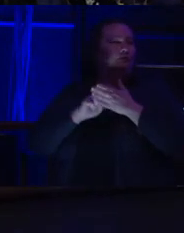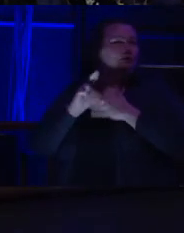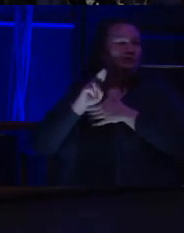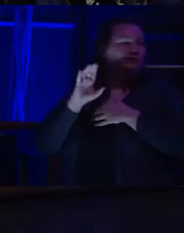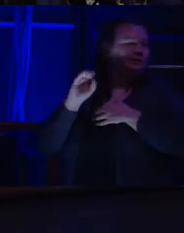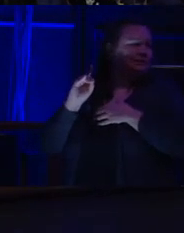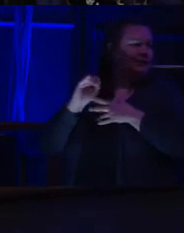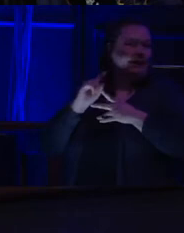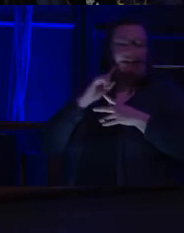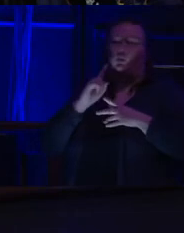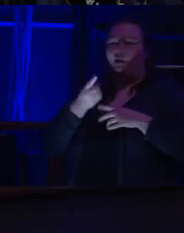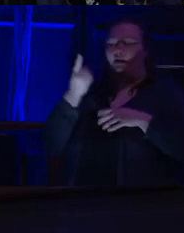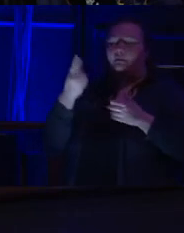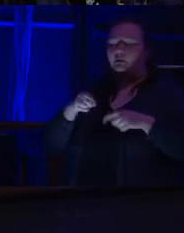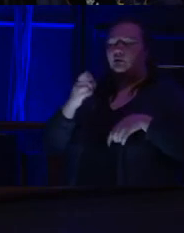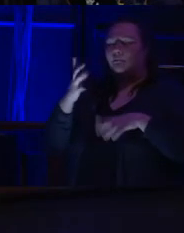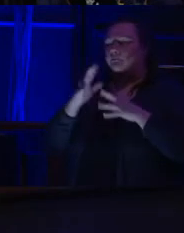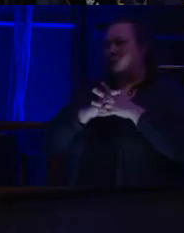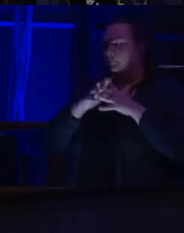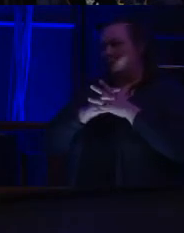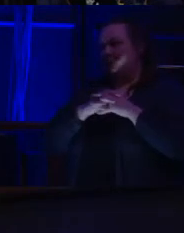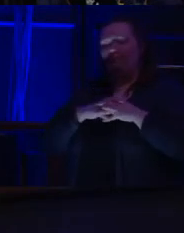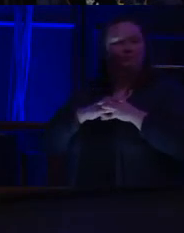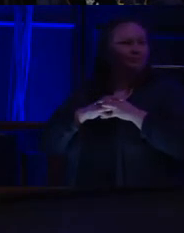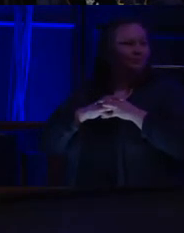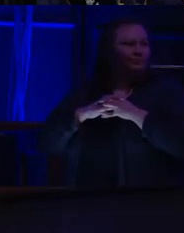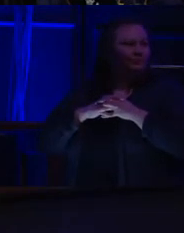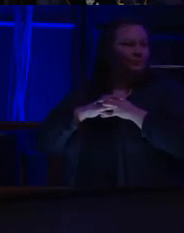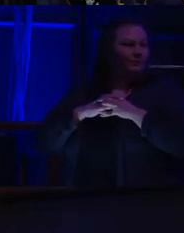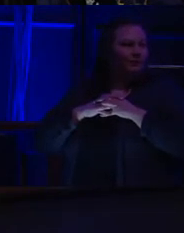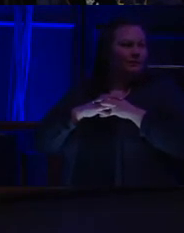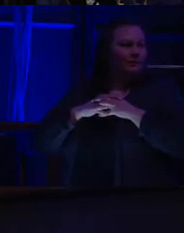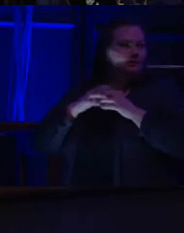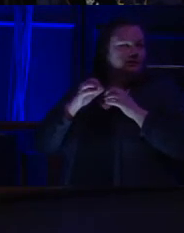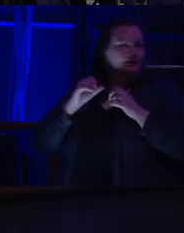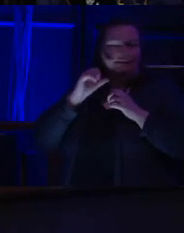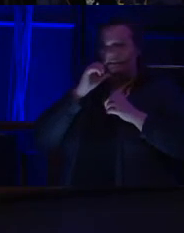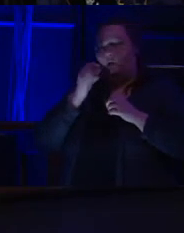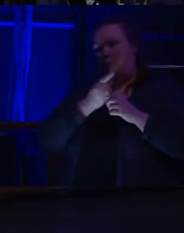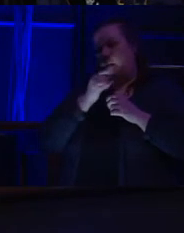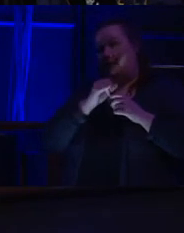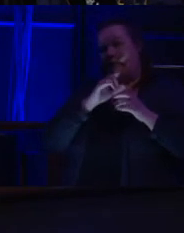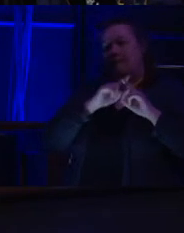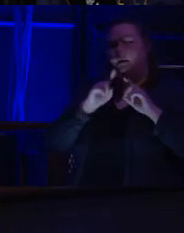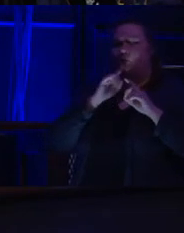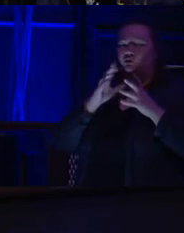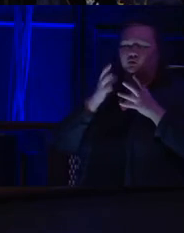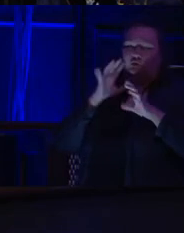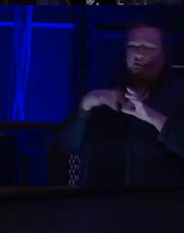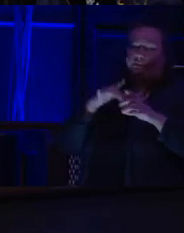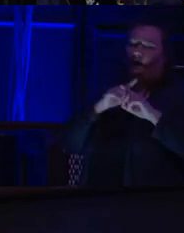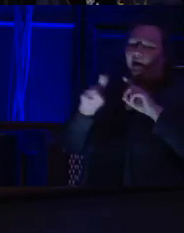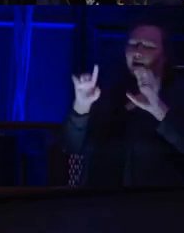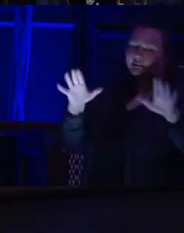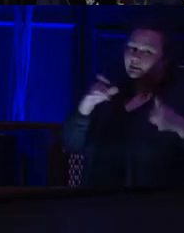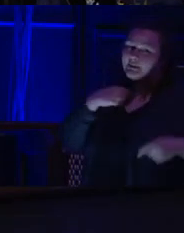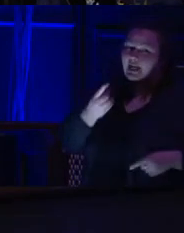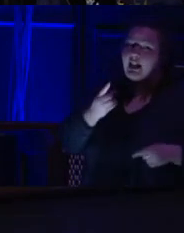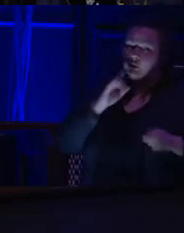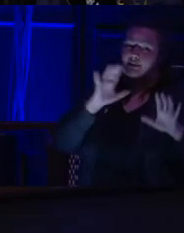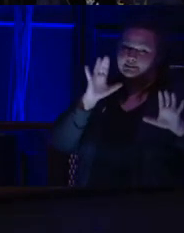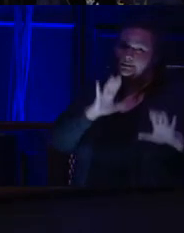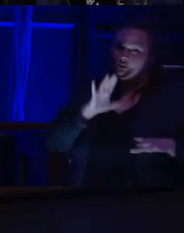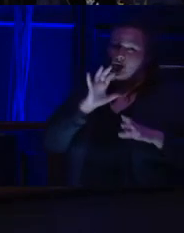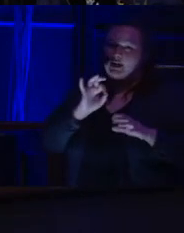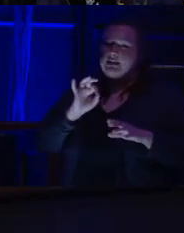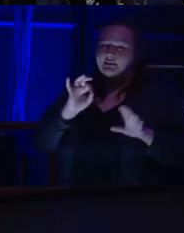in football. I'm not saying Center took this job solely because he wanted to be on the field, but I tell you, it's a great